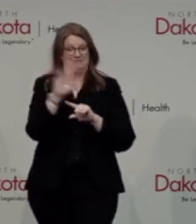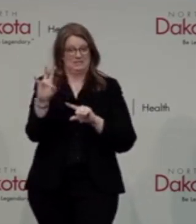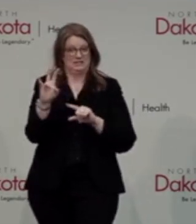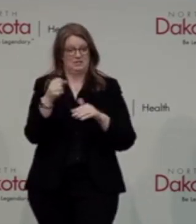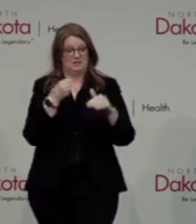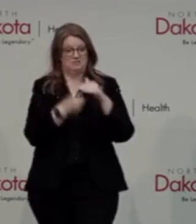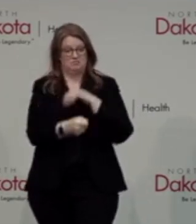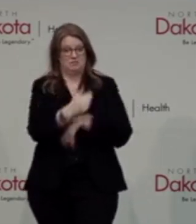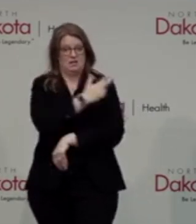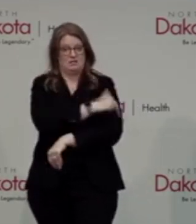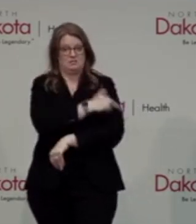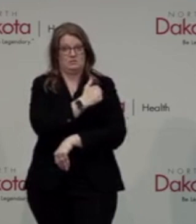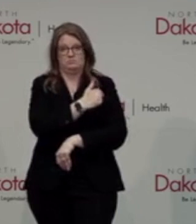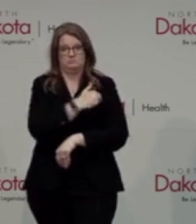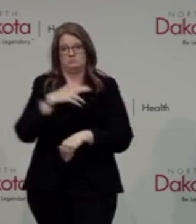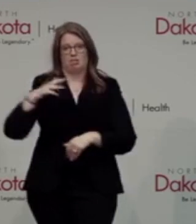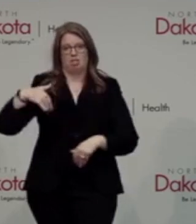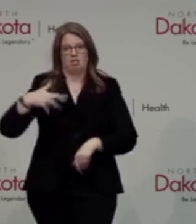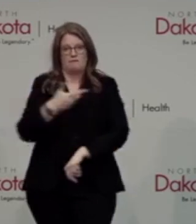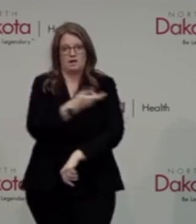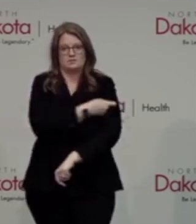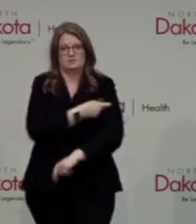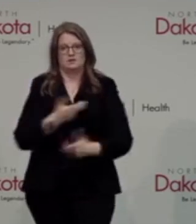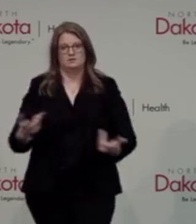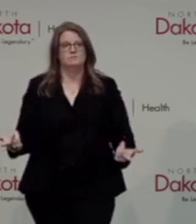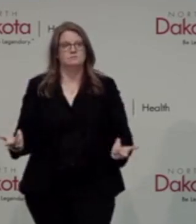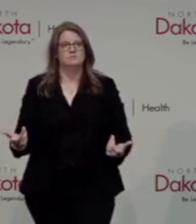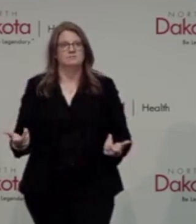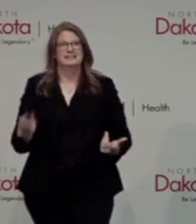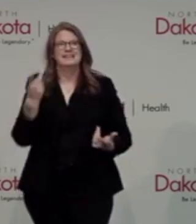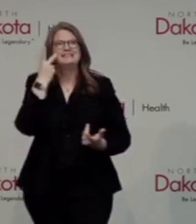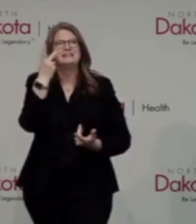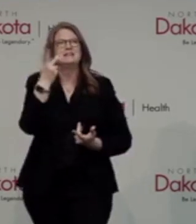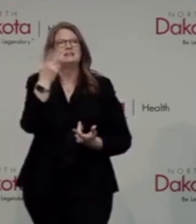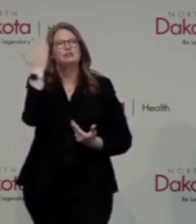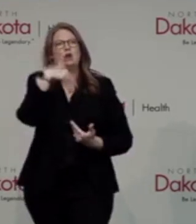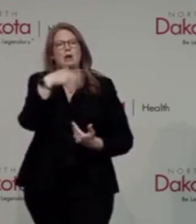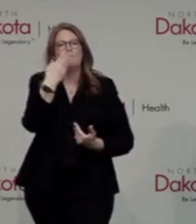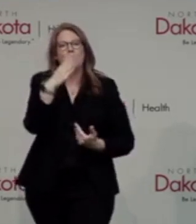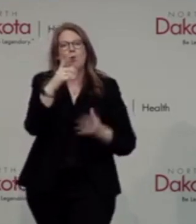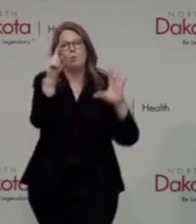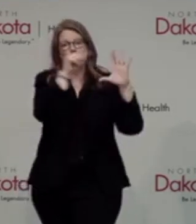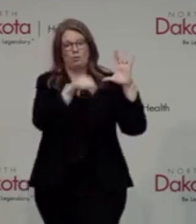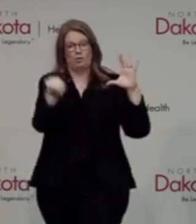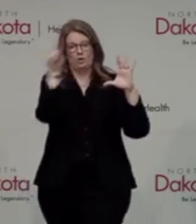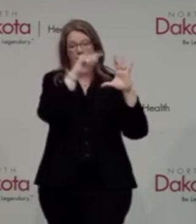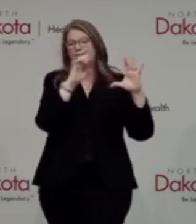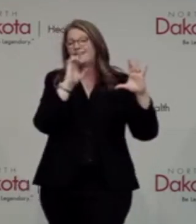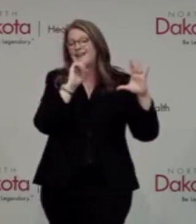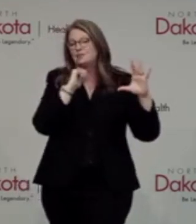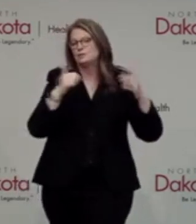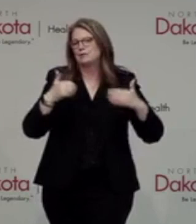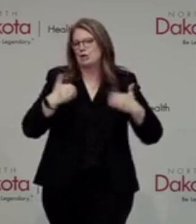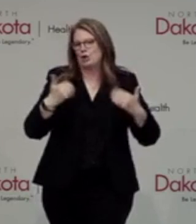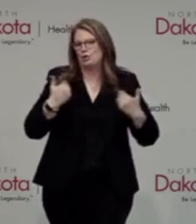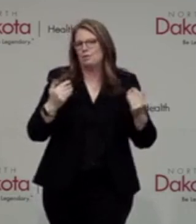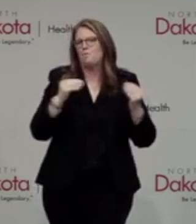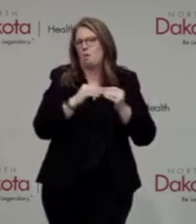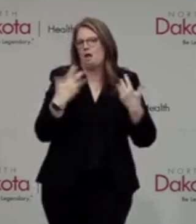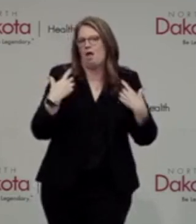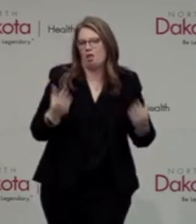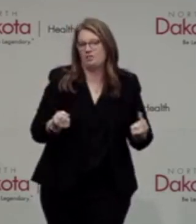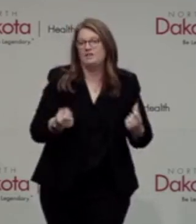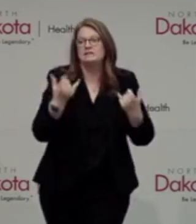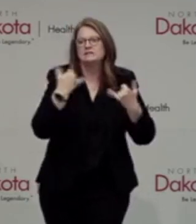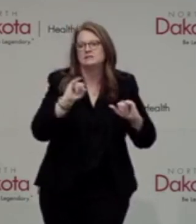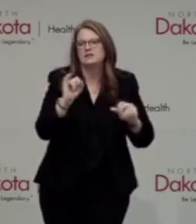vaccinated. That's represented here by the large group. That group was younger and healthier. The group of people